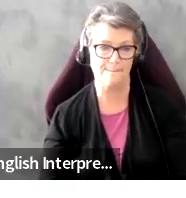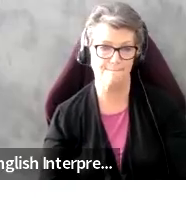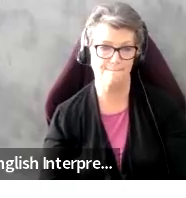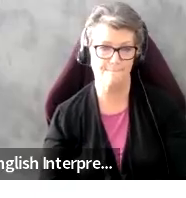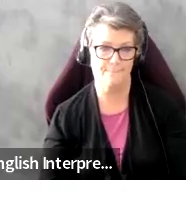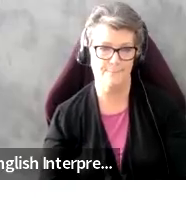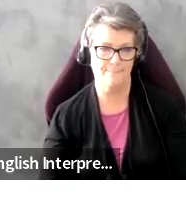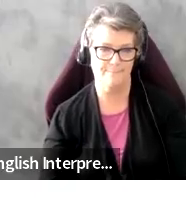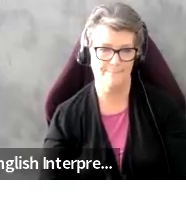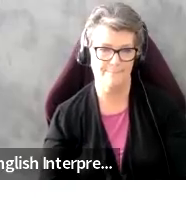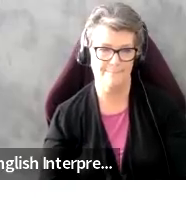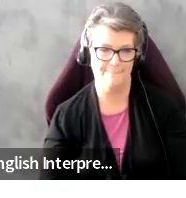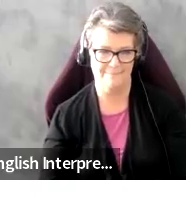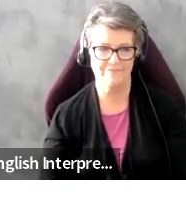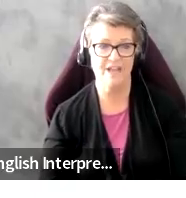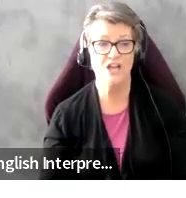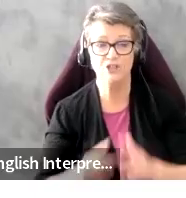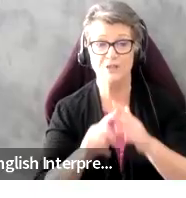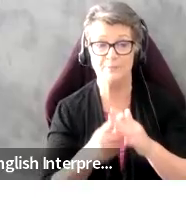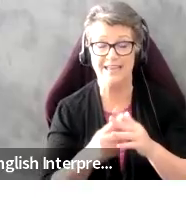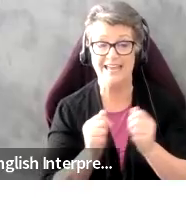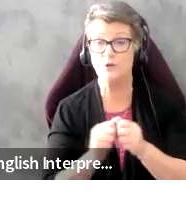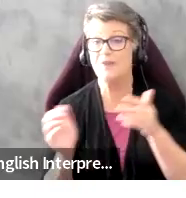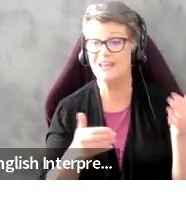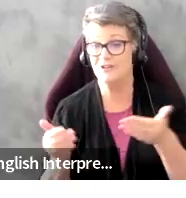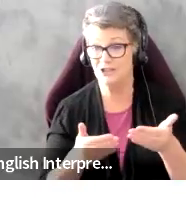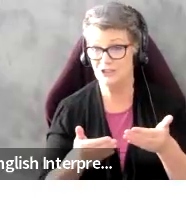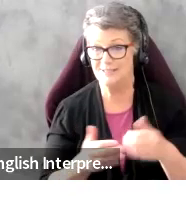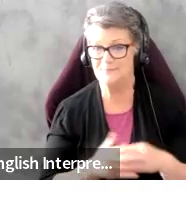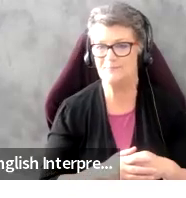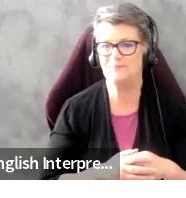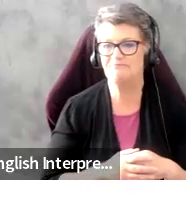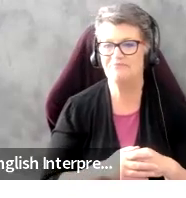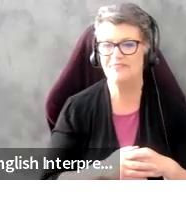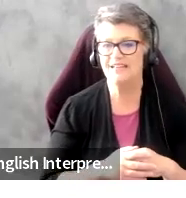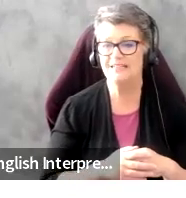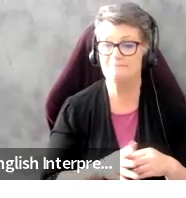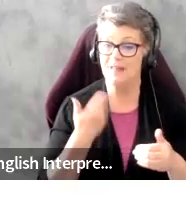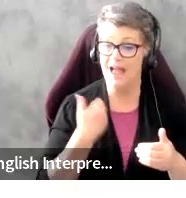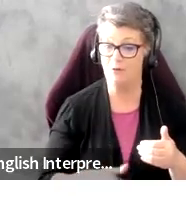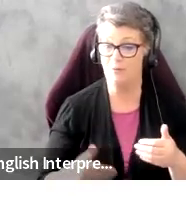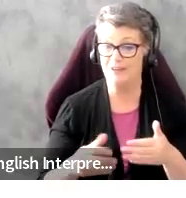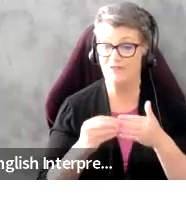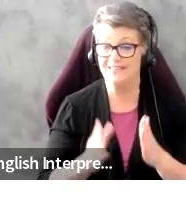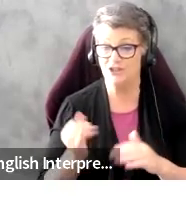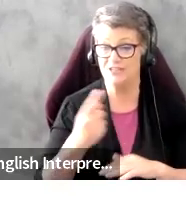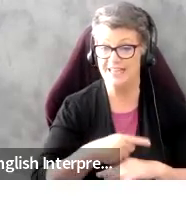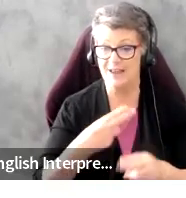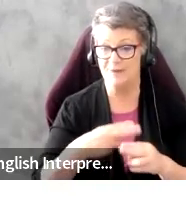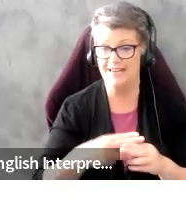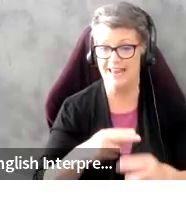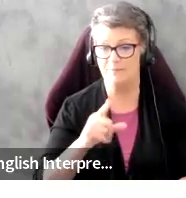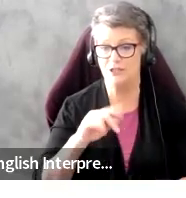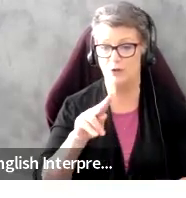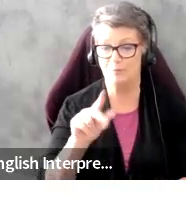Next slide, please. So let's begin with introductions. I will be your facilitator today. My name is Lupita Holguin